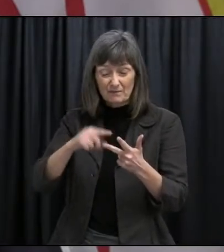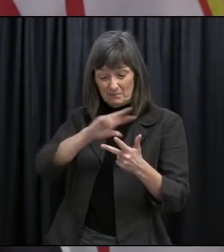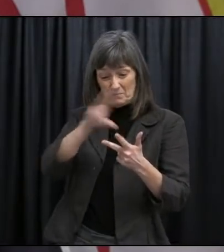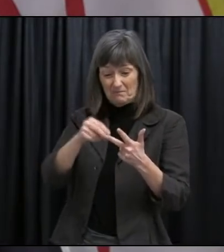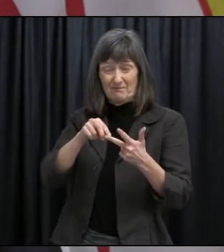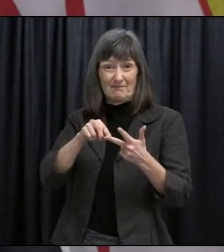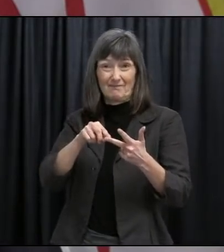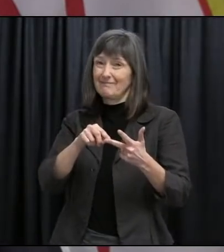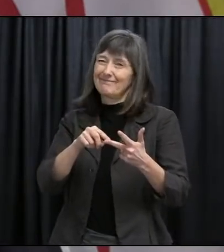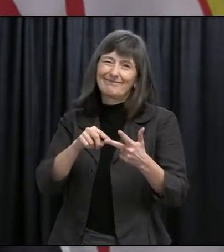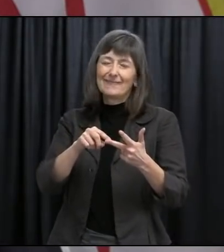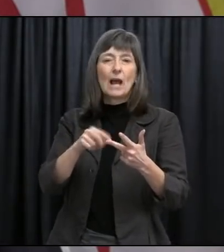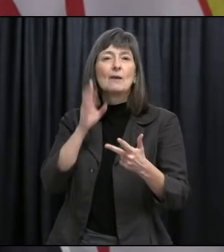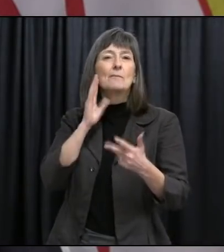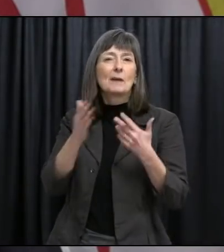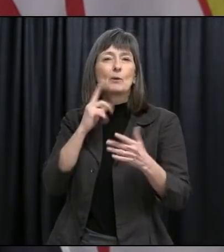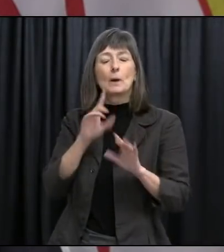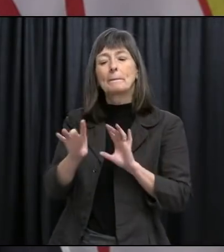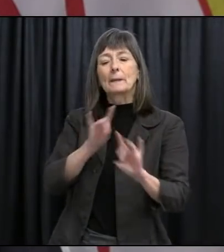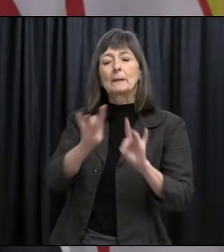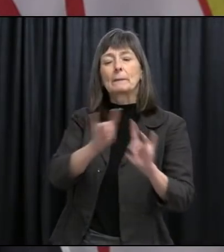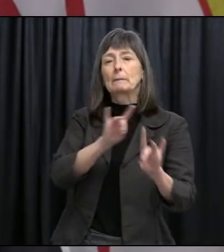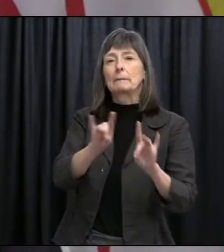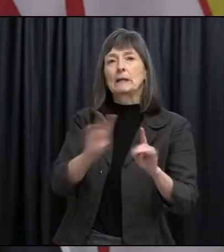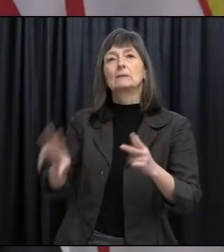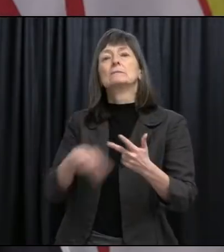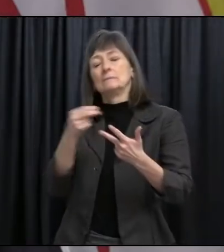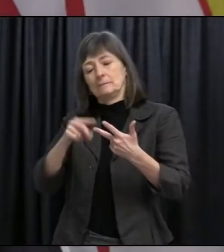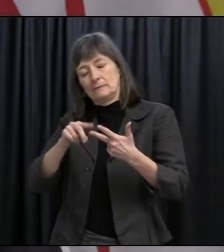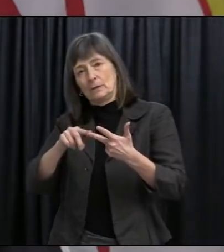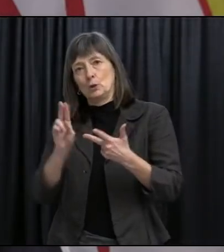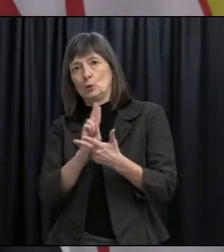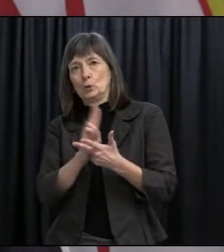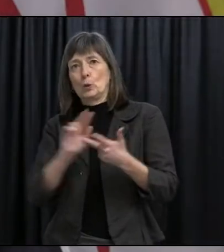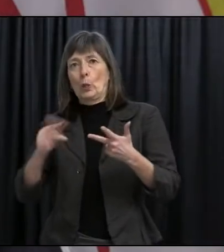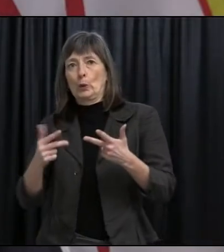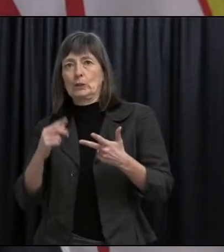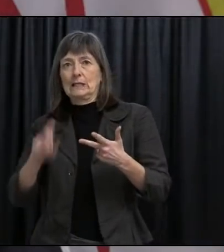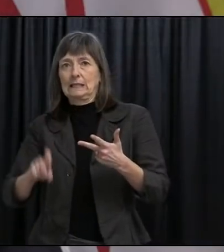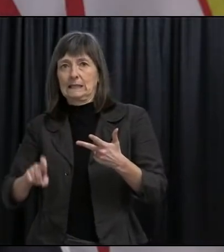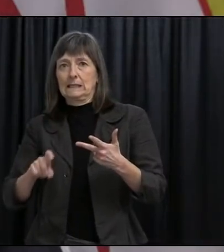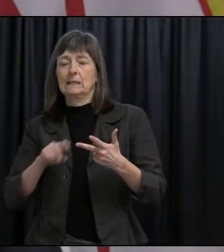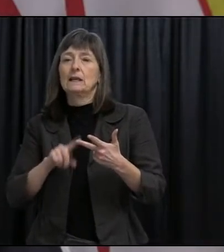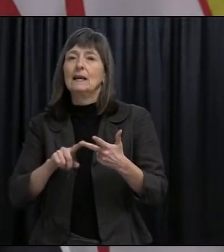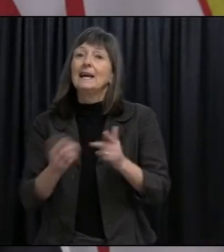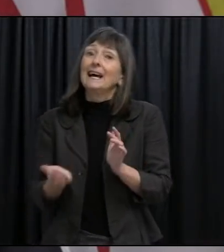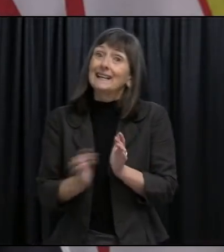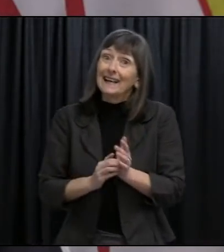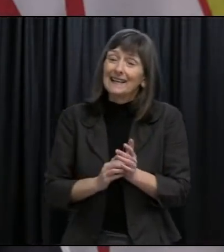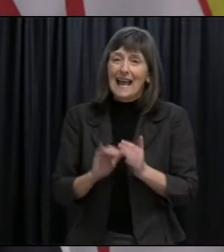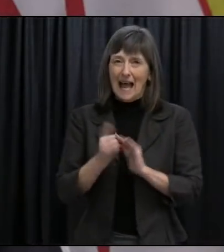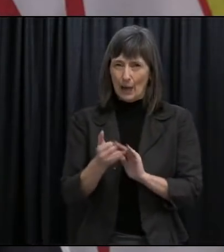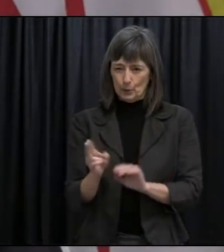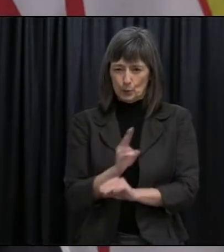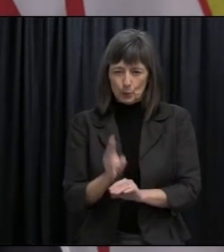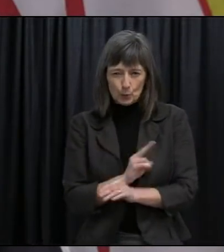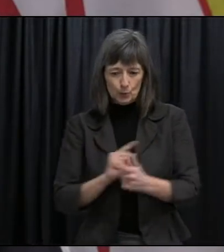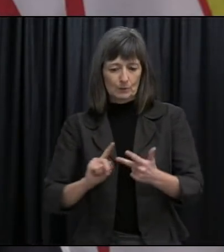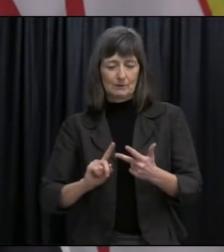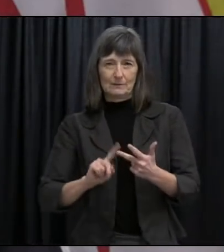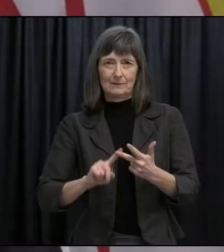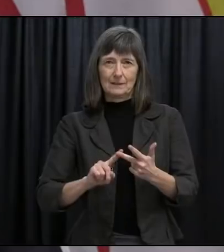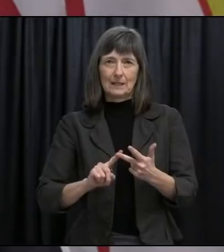be a selection. We just have to make sure, once again, that we're using that testing in the